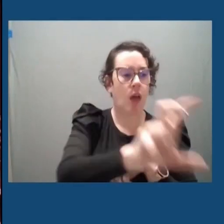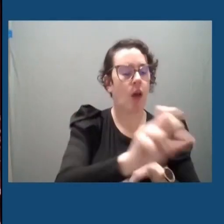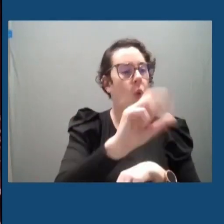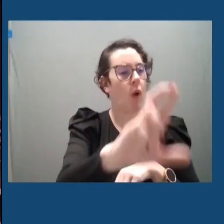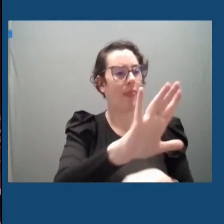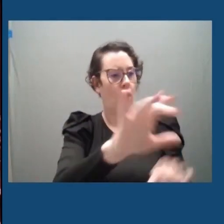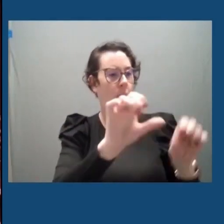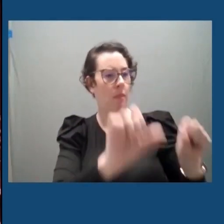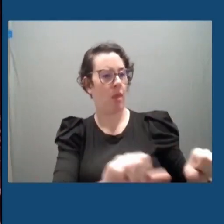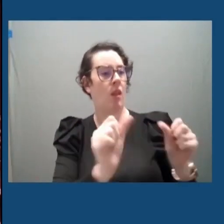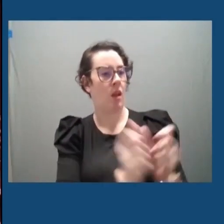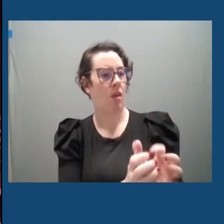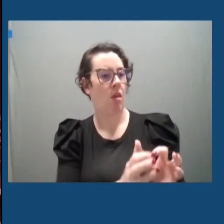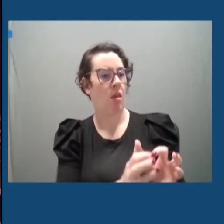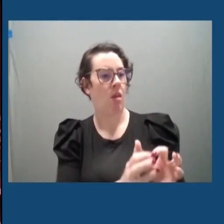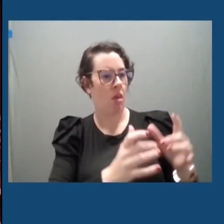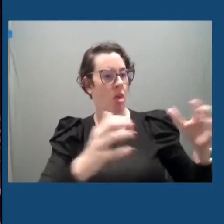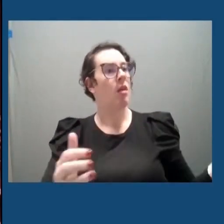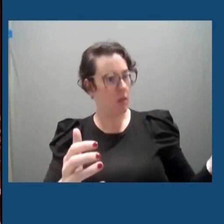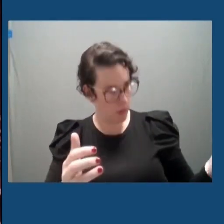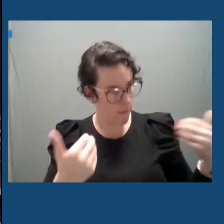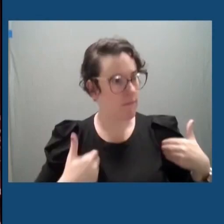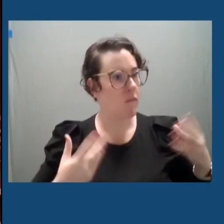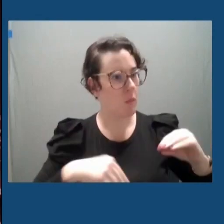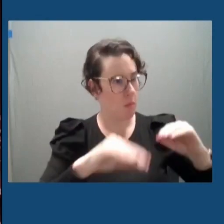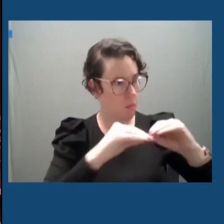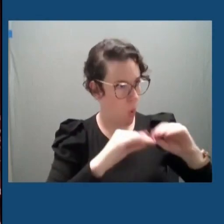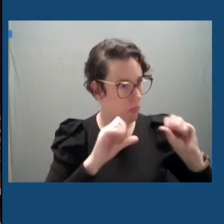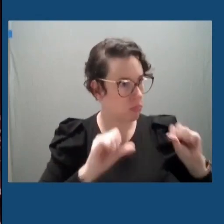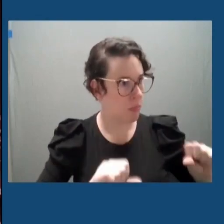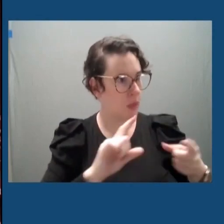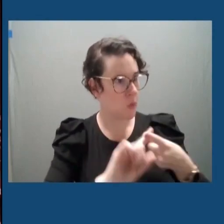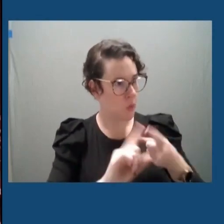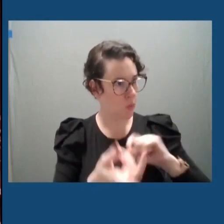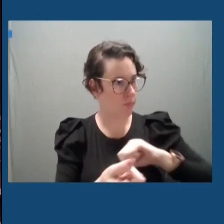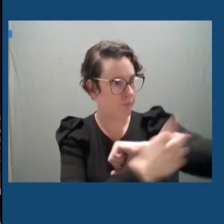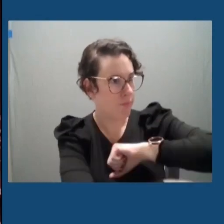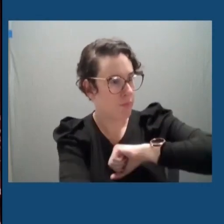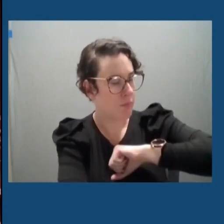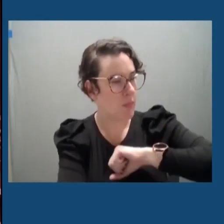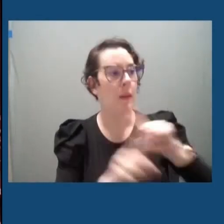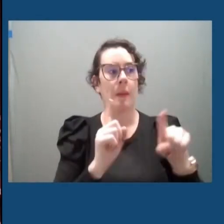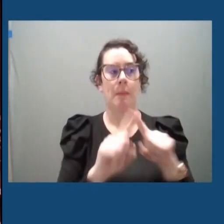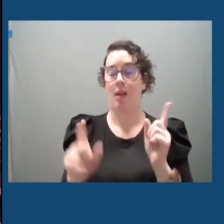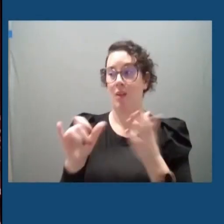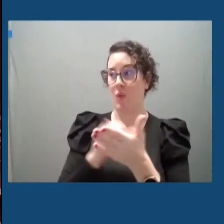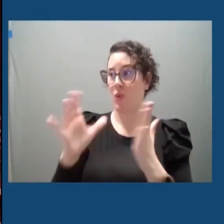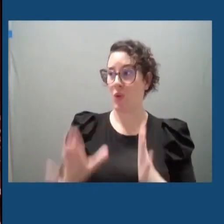let their guard down until we fix our mental health system.